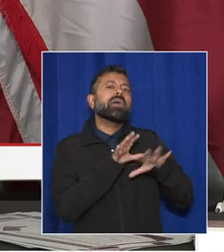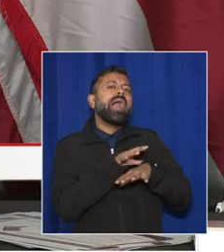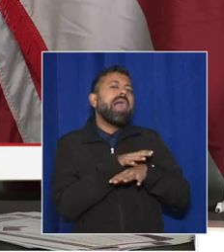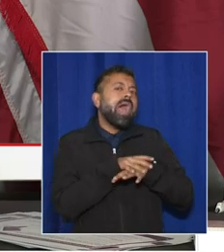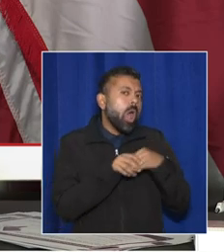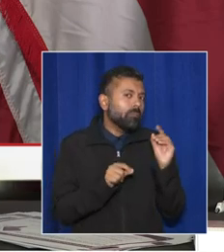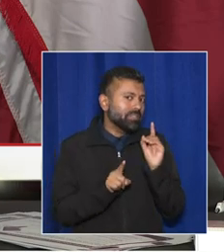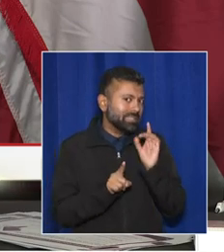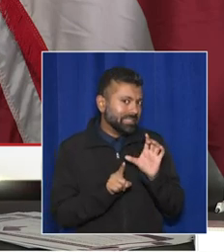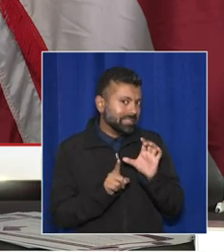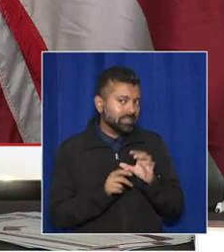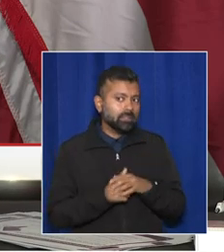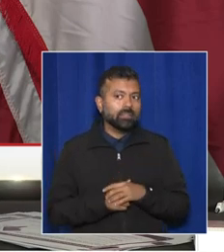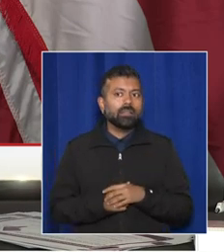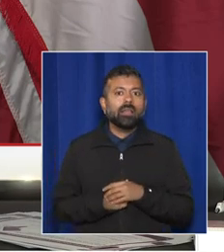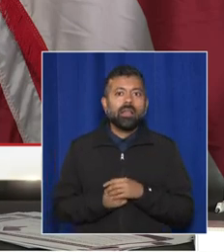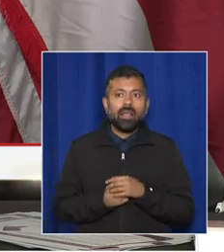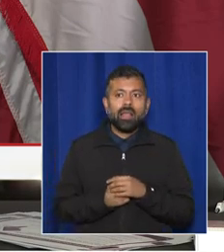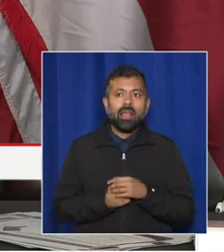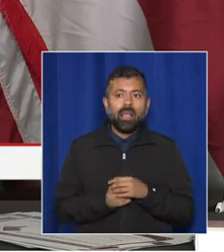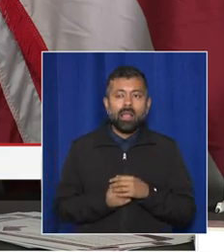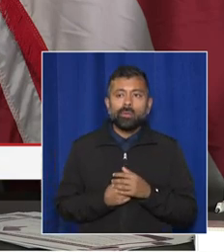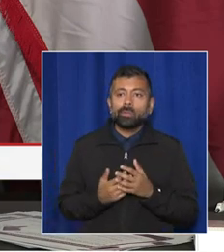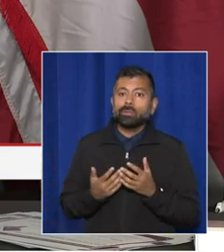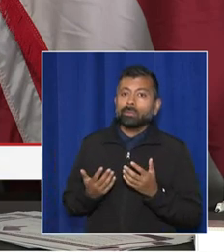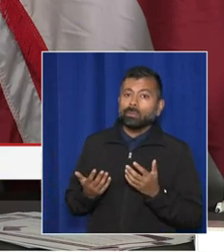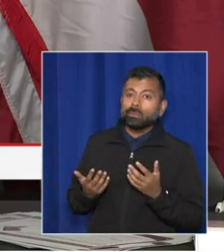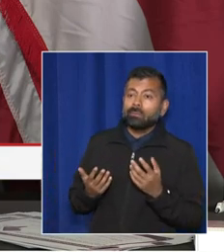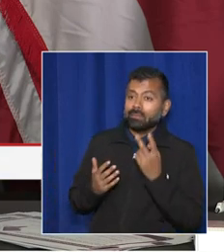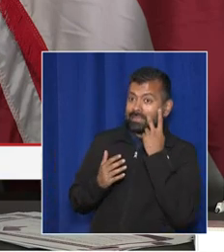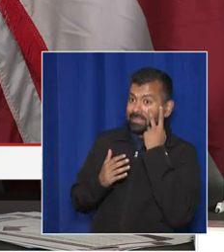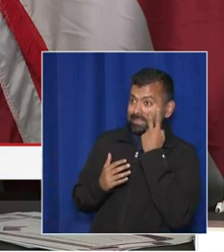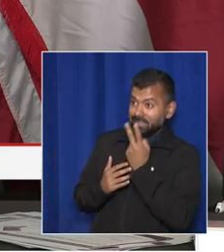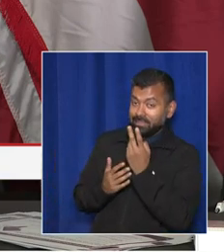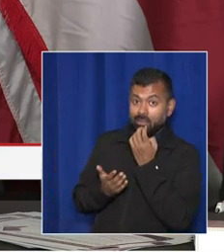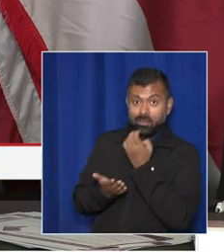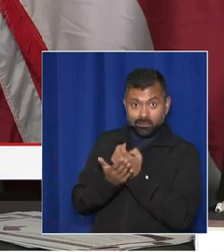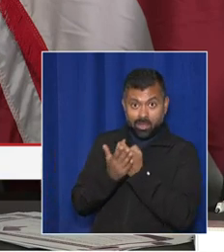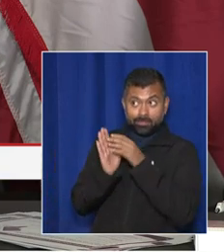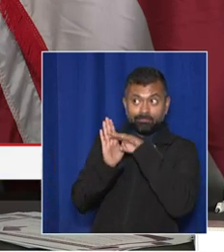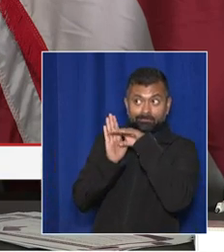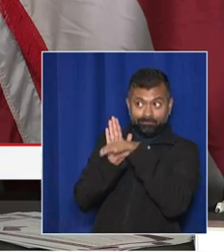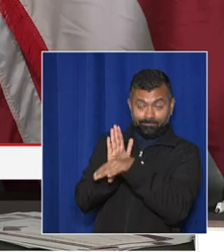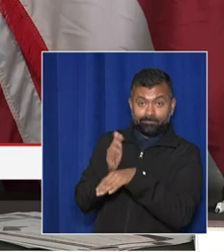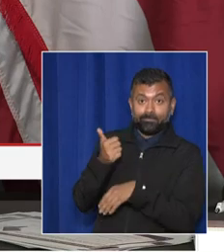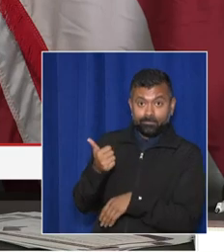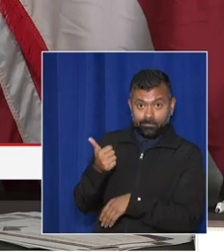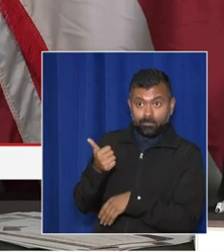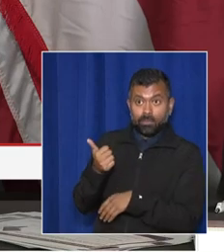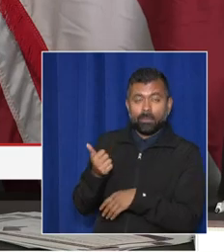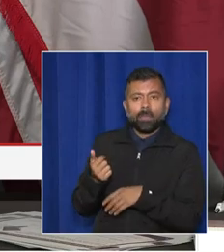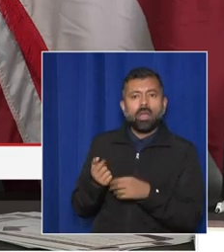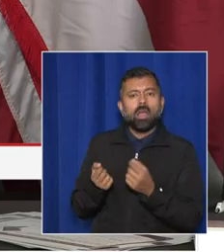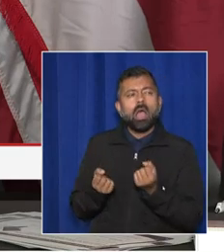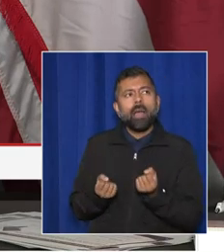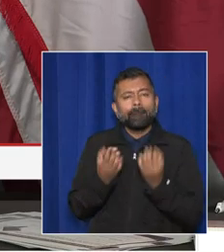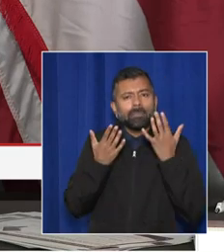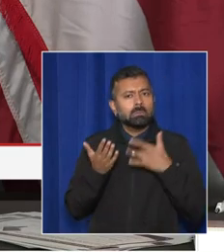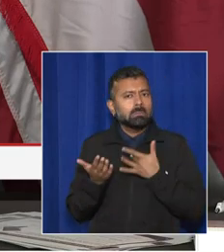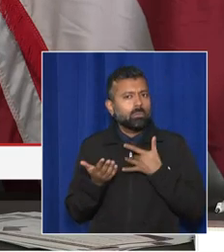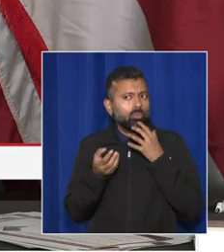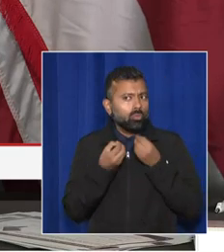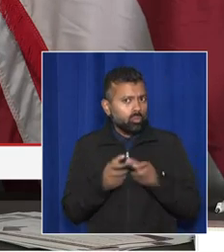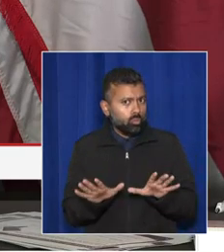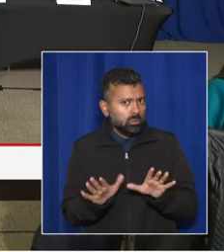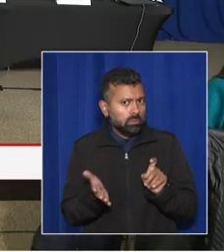the numbers projected in economic loss, but how many people do you estimate might leave? We don't have any estimates like